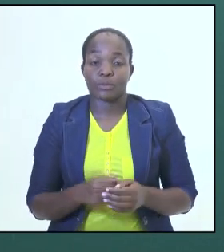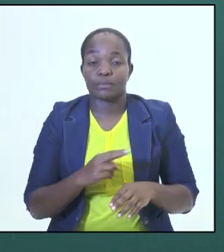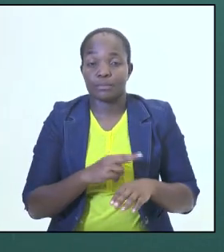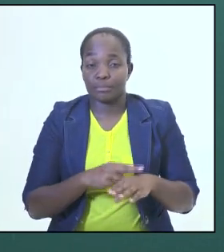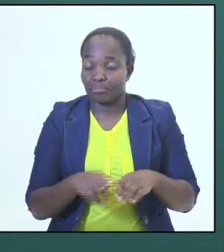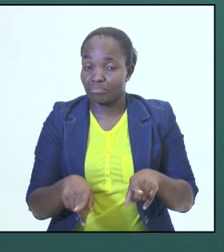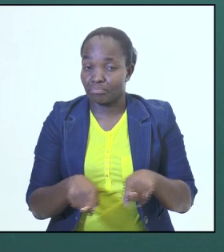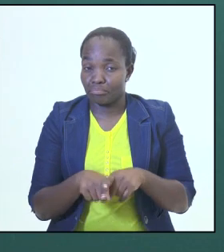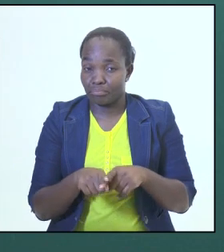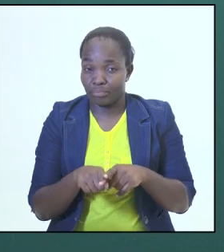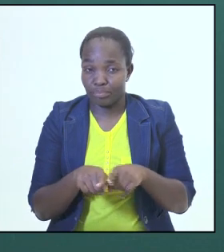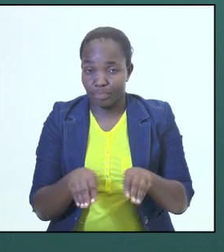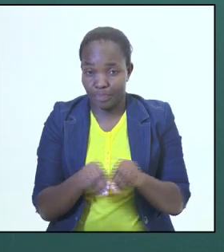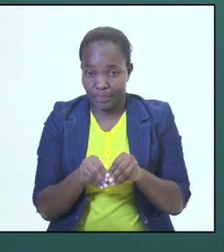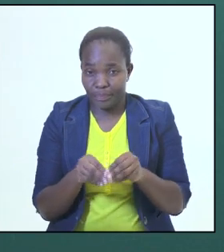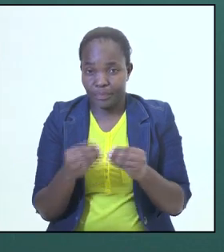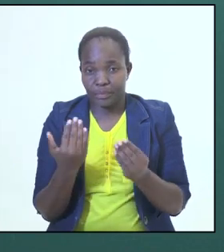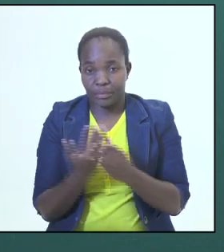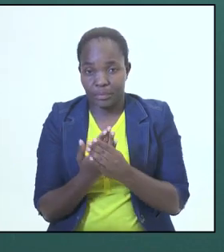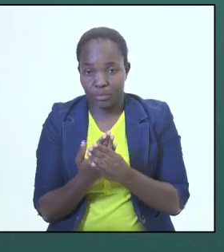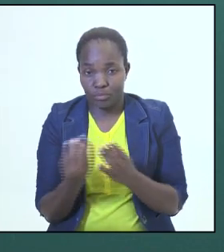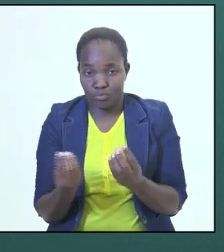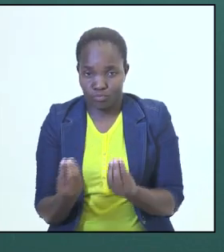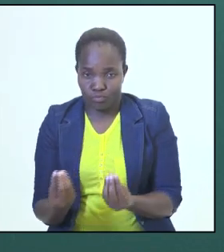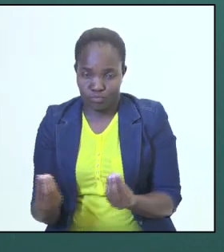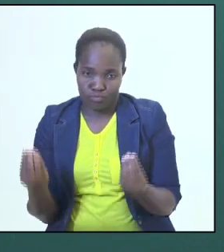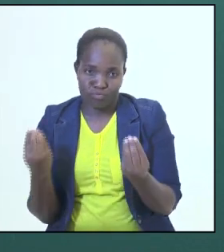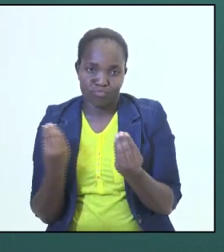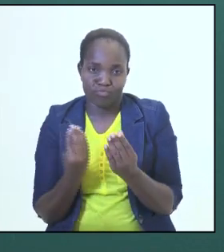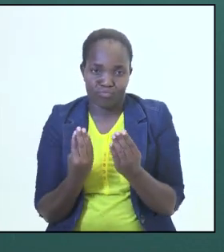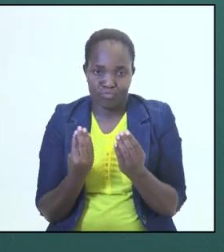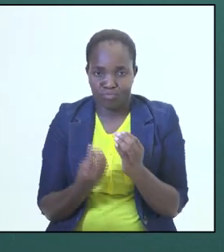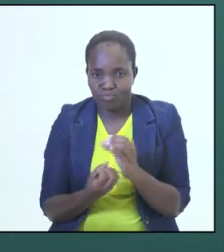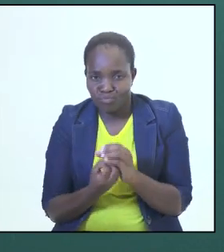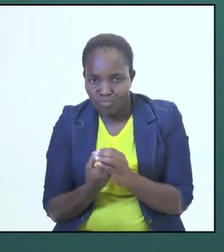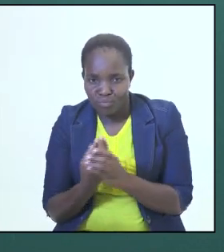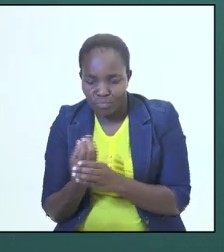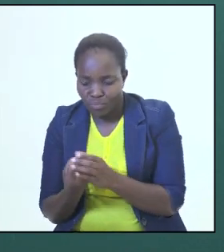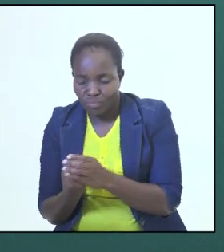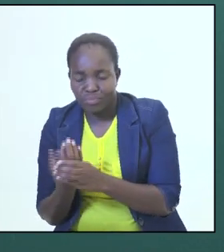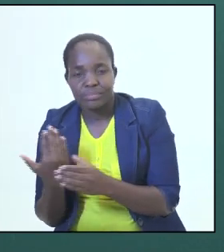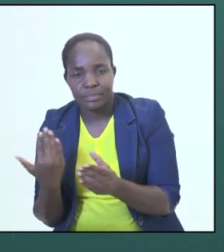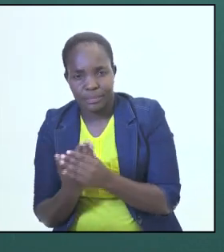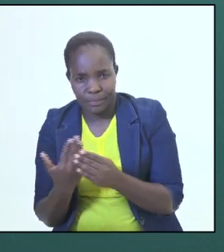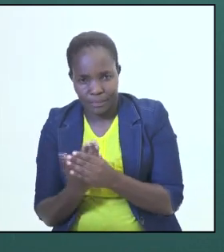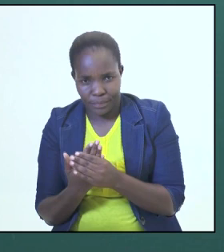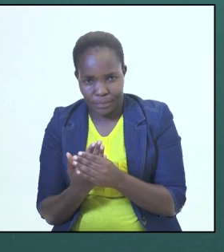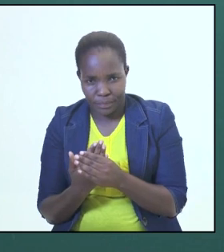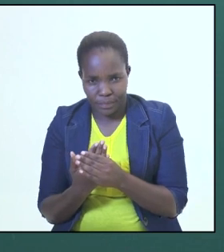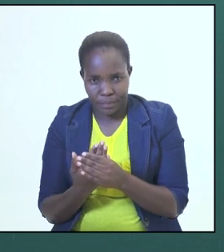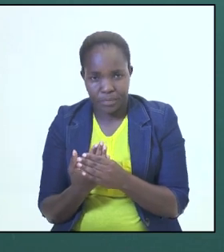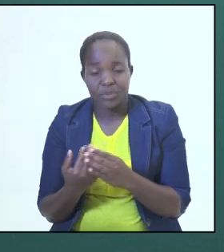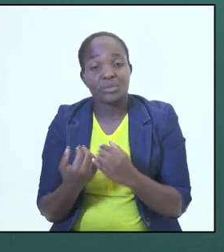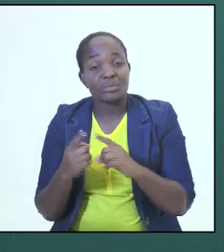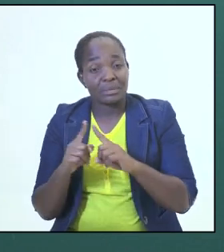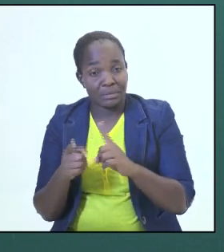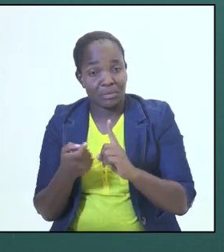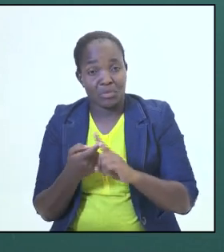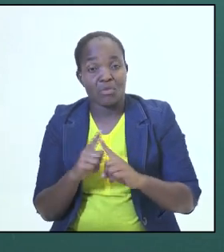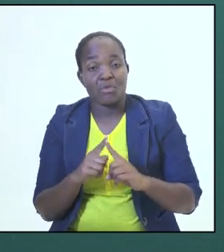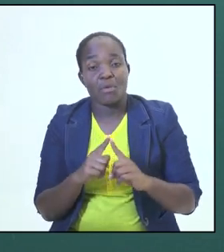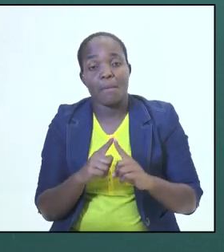the fusion of gametes. Sexual reproduction results in offspring genetically different from the